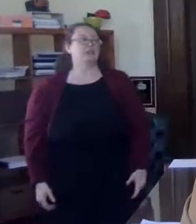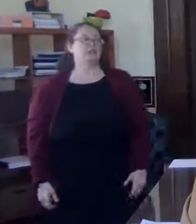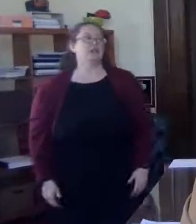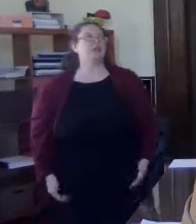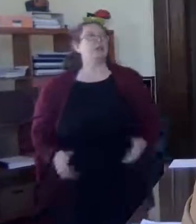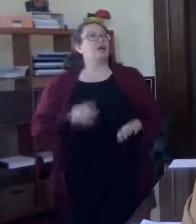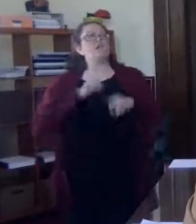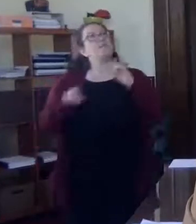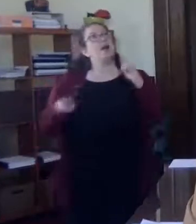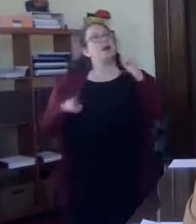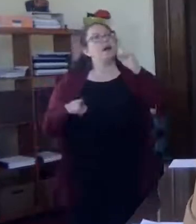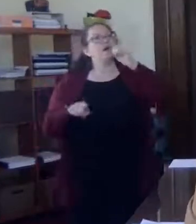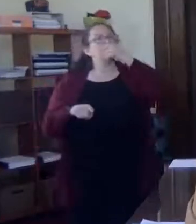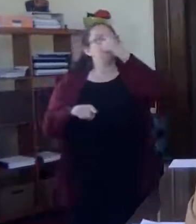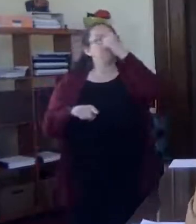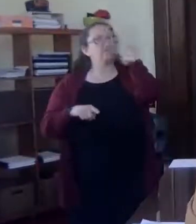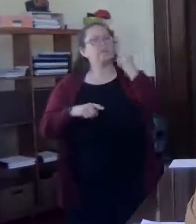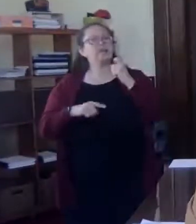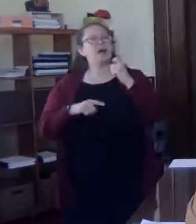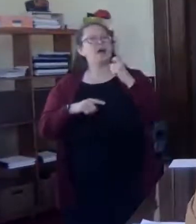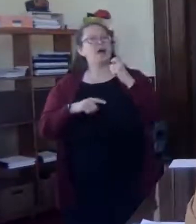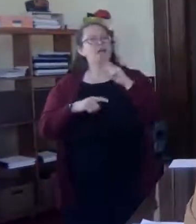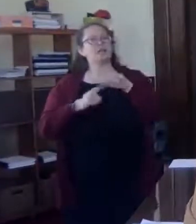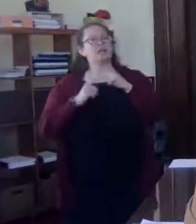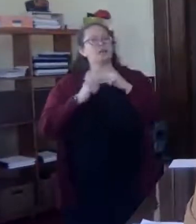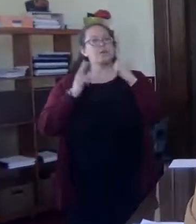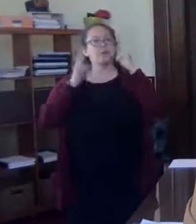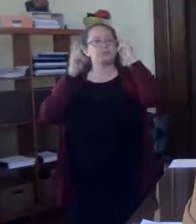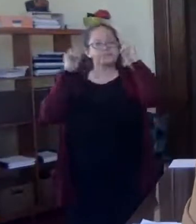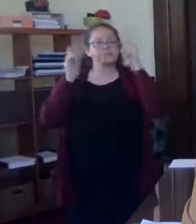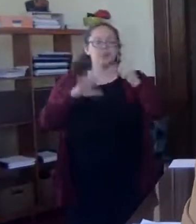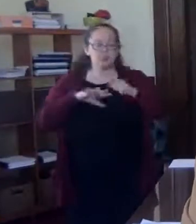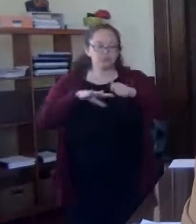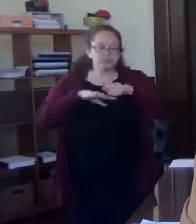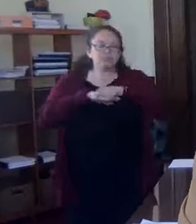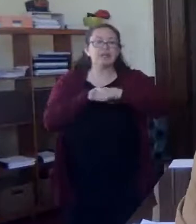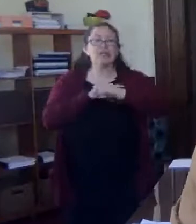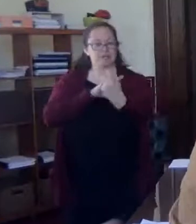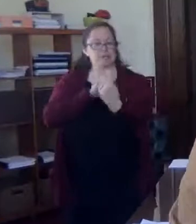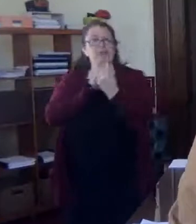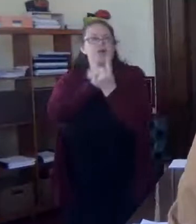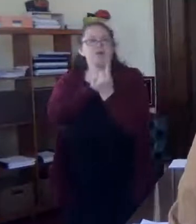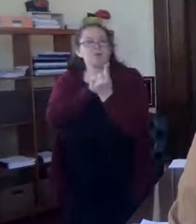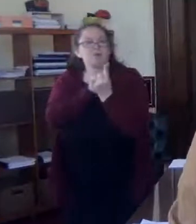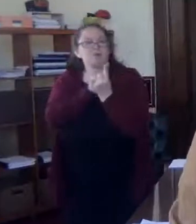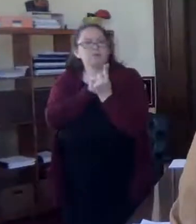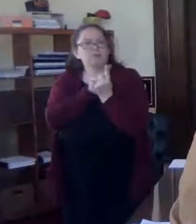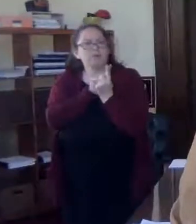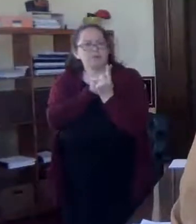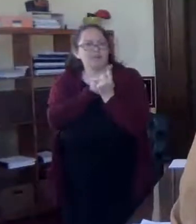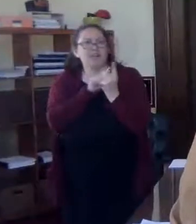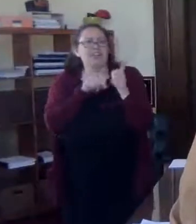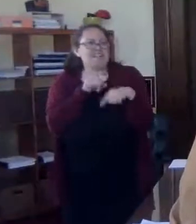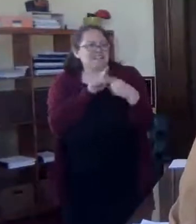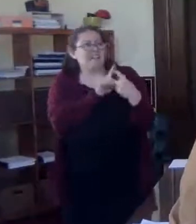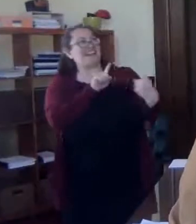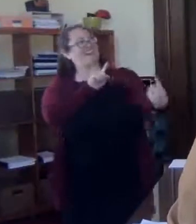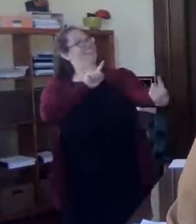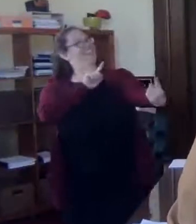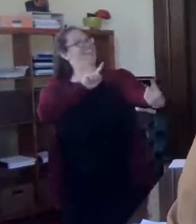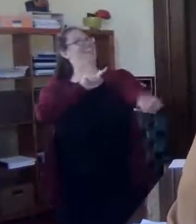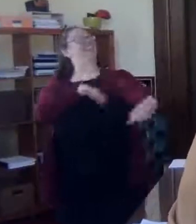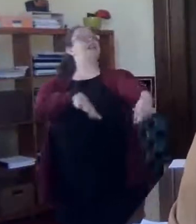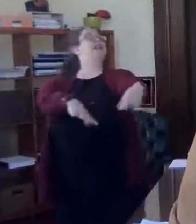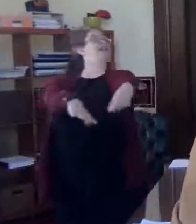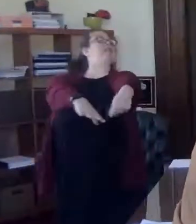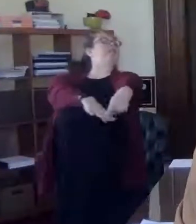But because of the closeness of and the exchange of, you can't socially distance while you're getting your hair cut or getting your